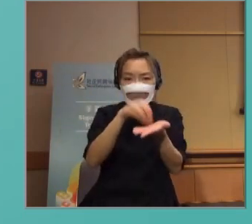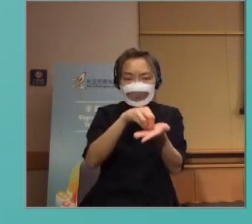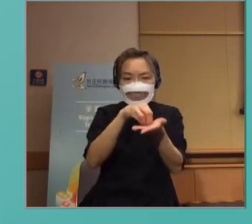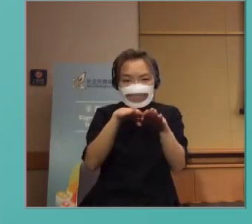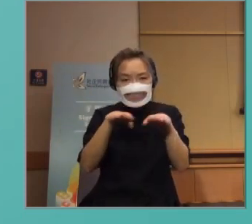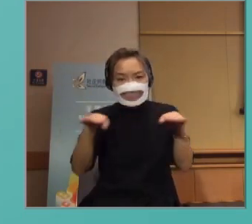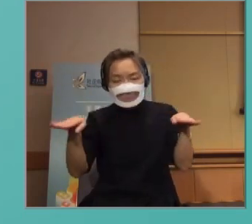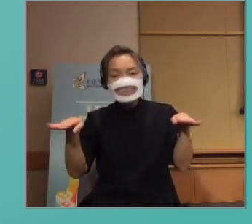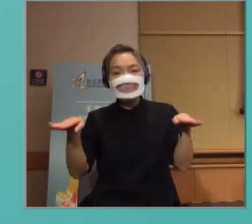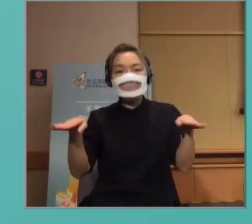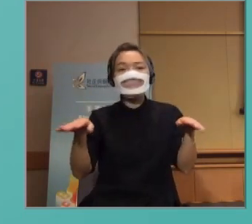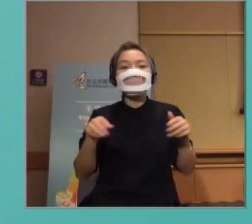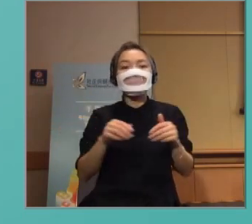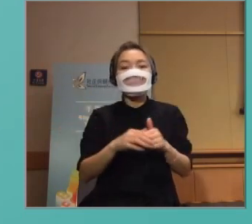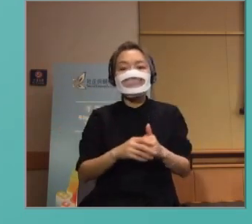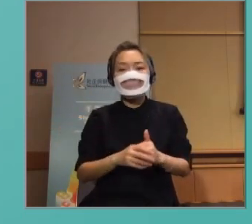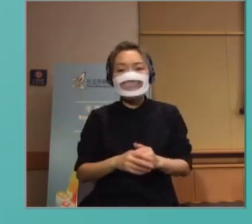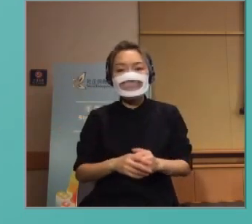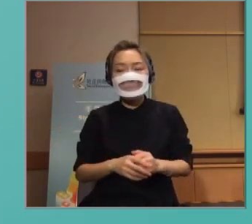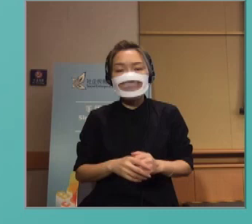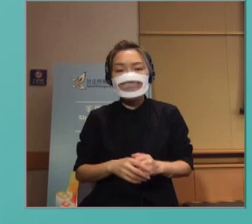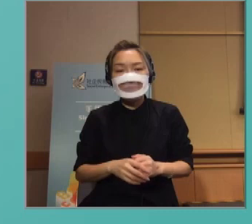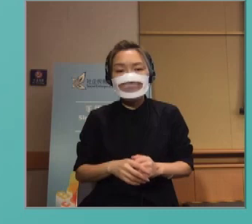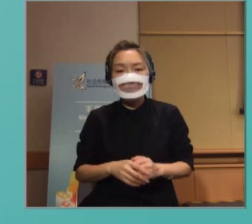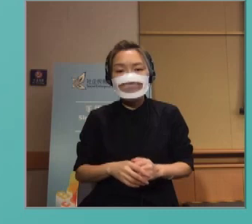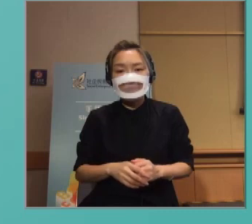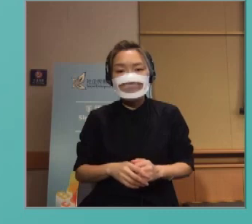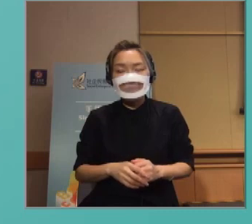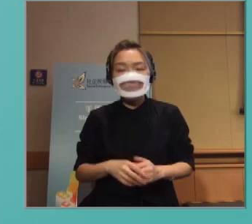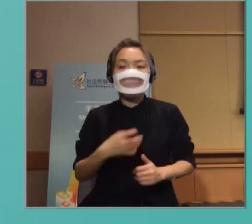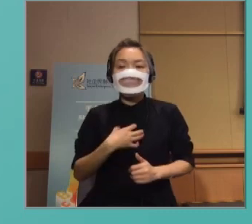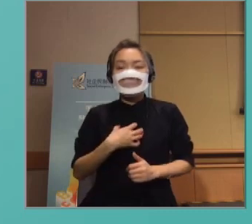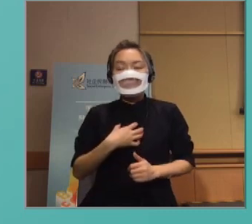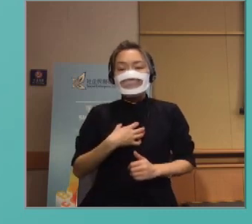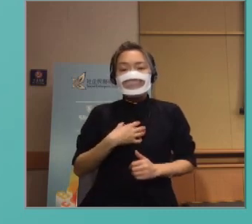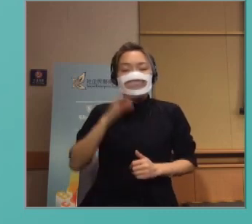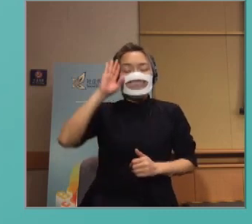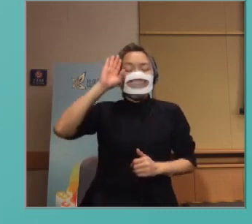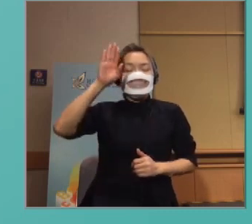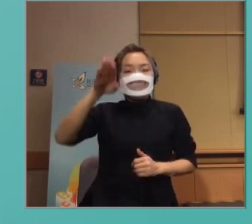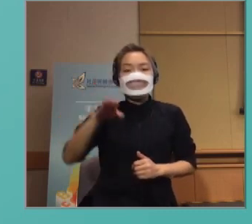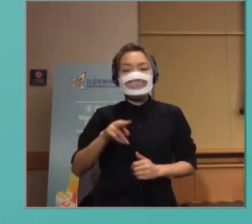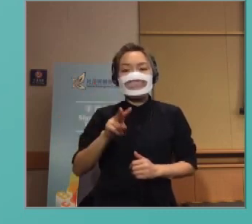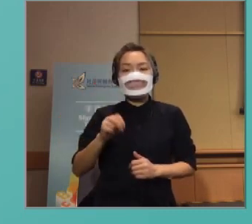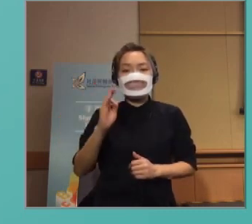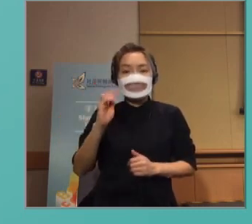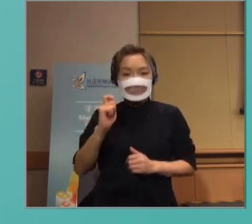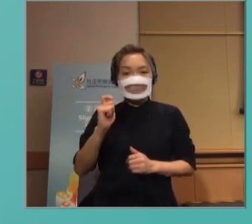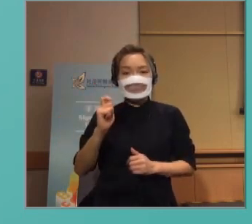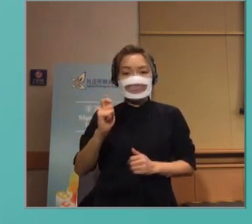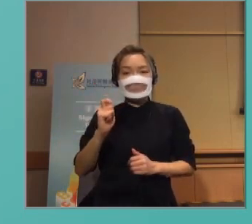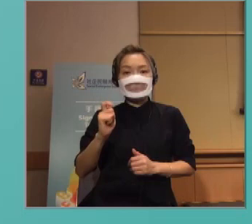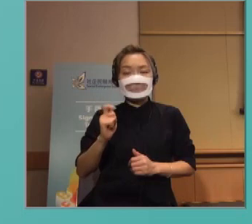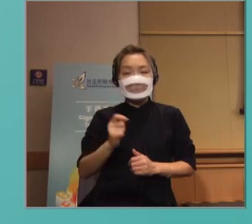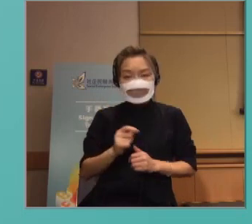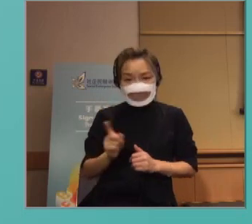tools like NFTs are going to be more like documentation tools. And when regulators see that you're actually only using them to facilitate